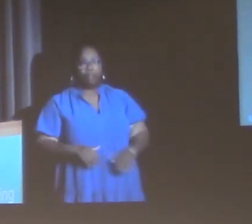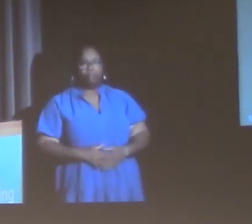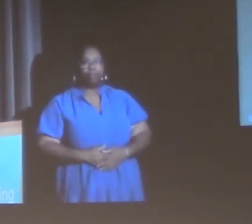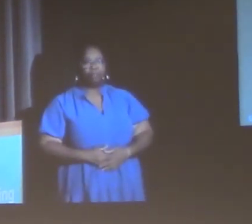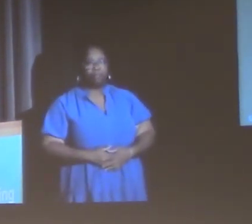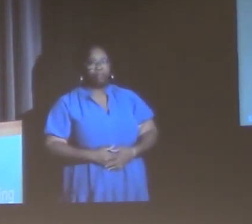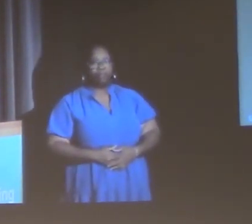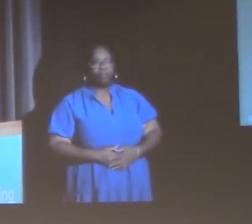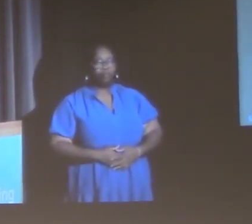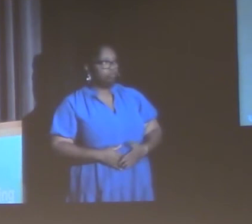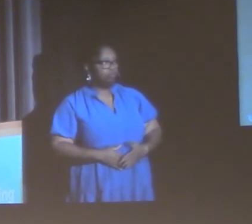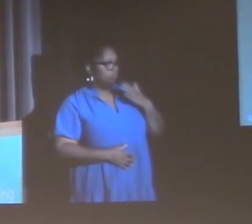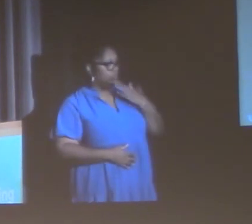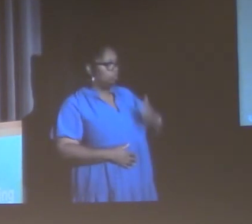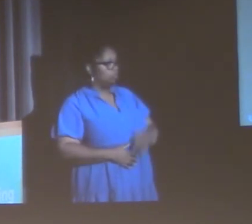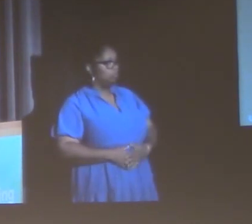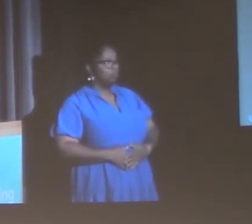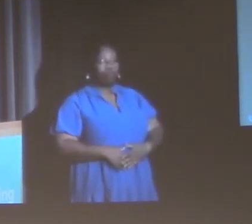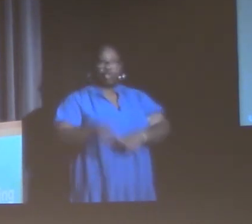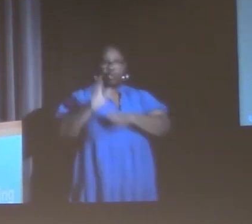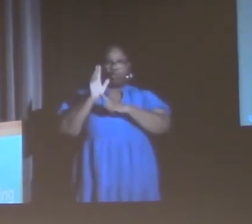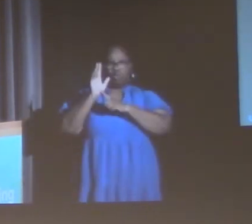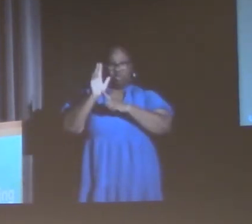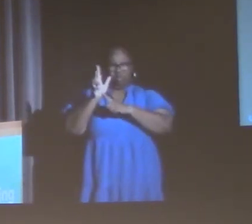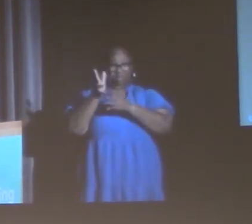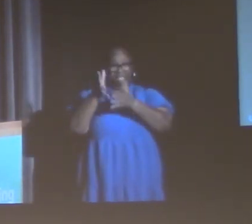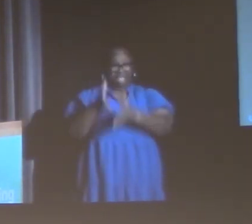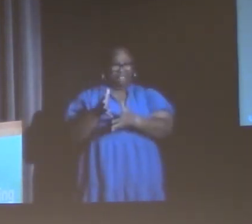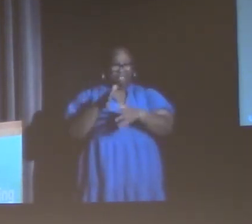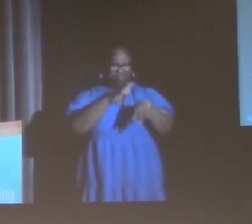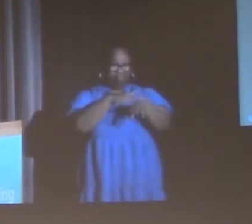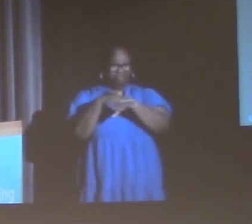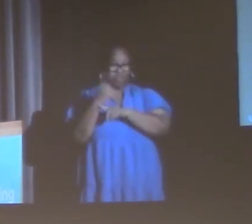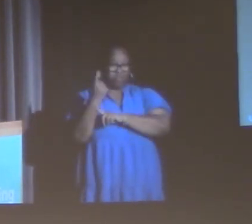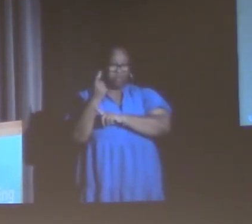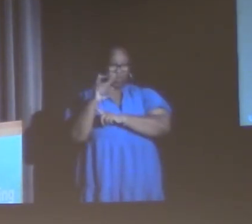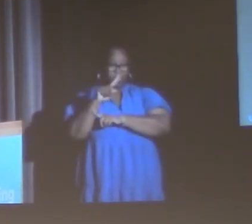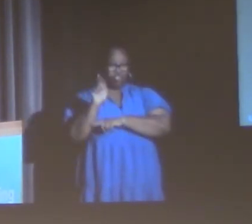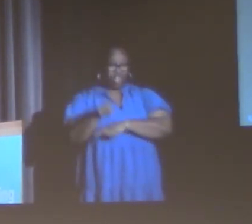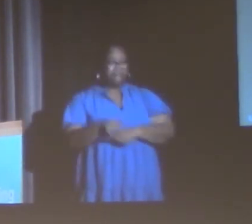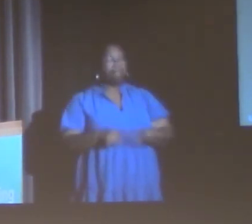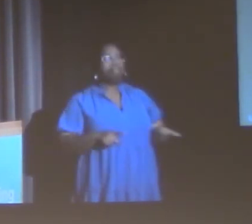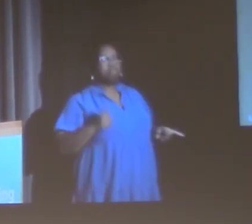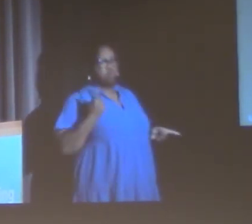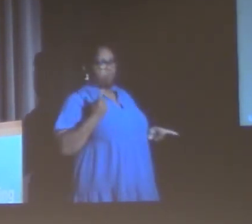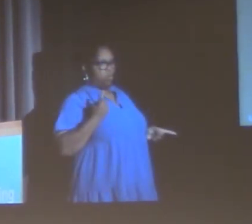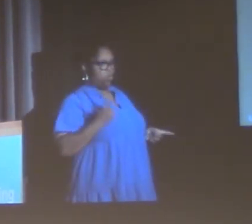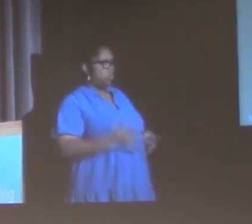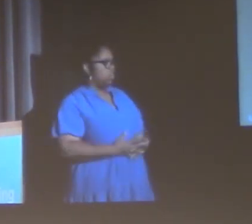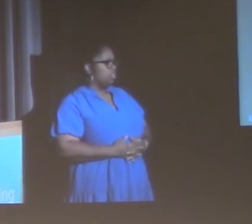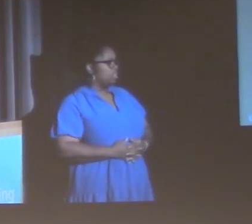Thank you. We have 3 minutes left, so maybe one more. Yes, one more question.